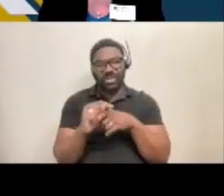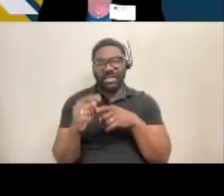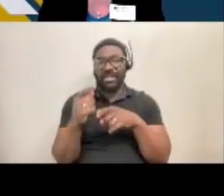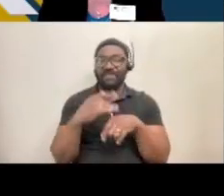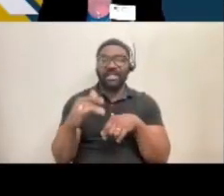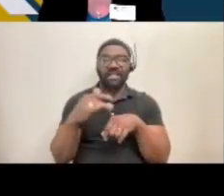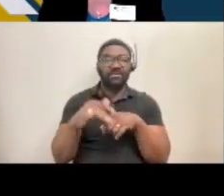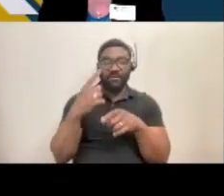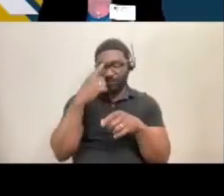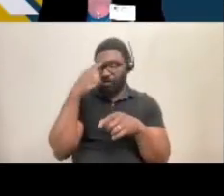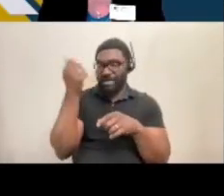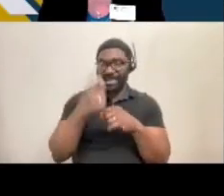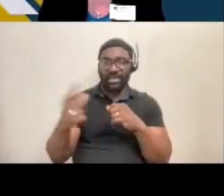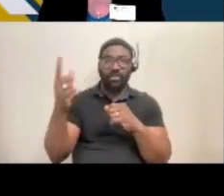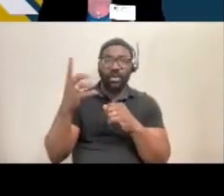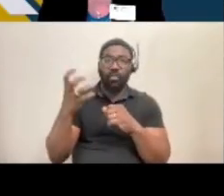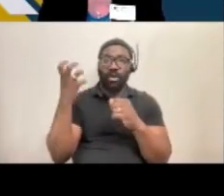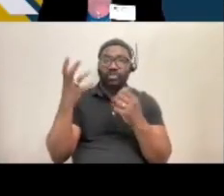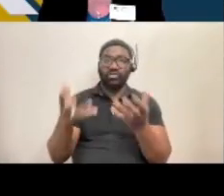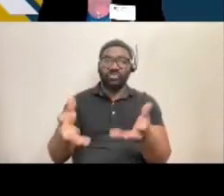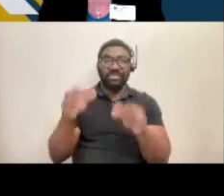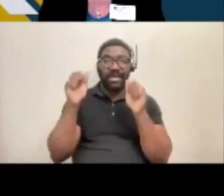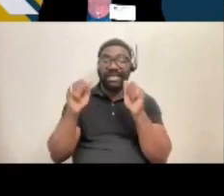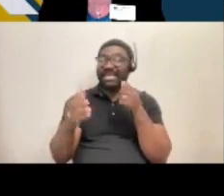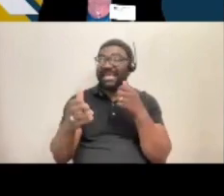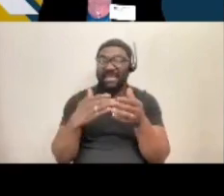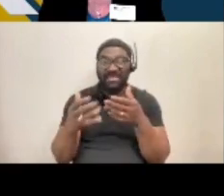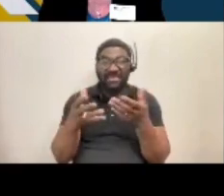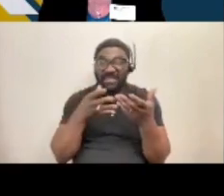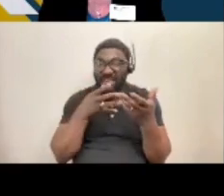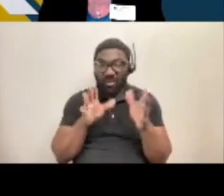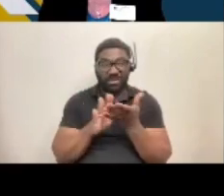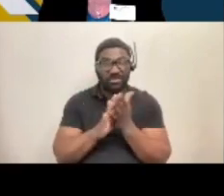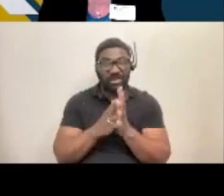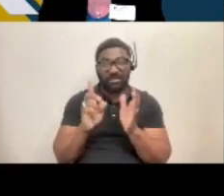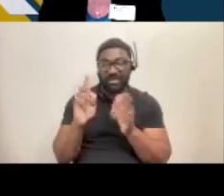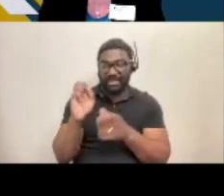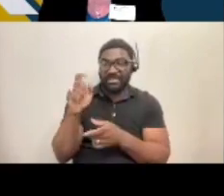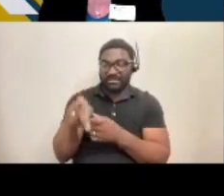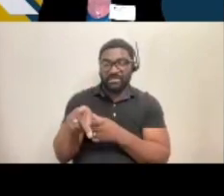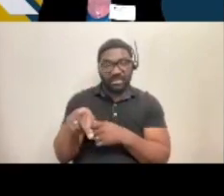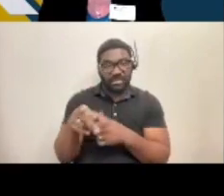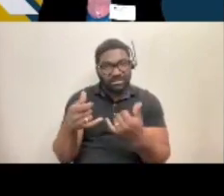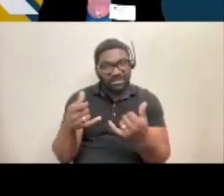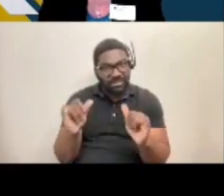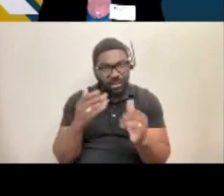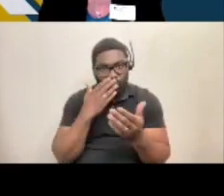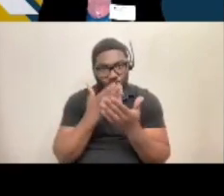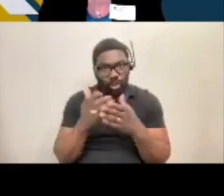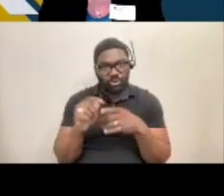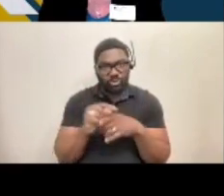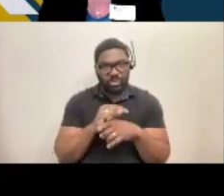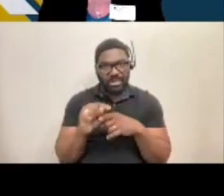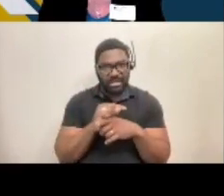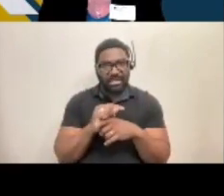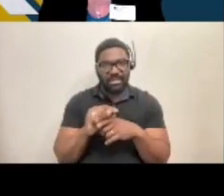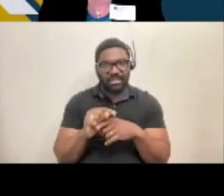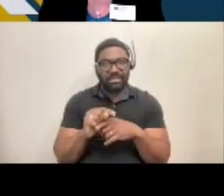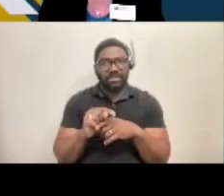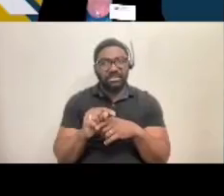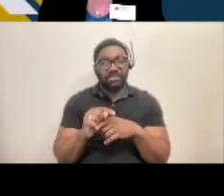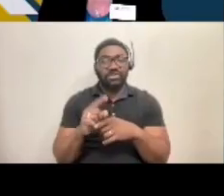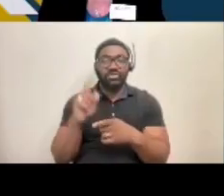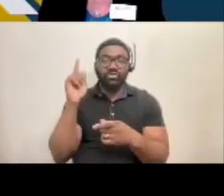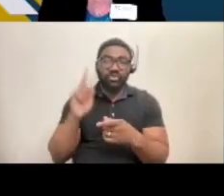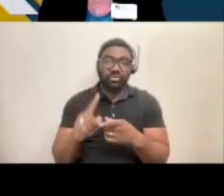to take it, even if they were ultimately not going to become a DSP, to remove the training burden and cost off